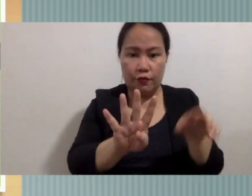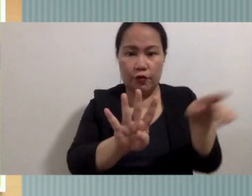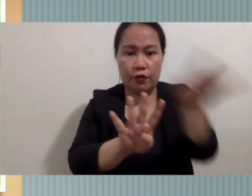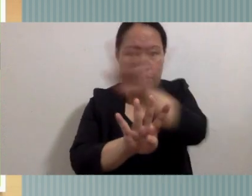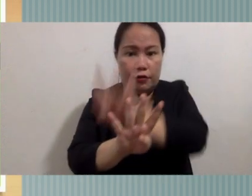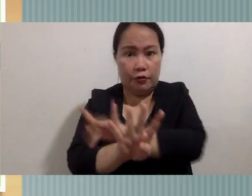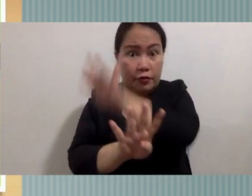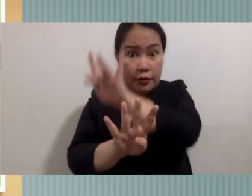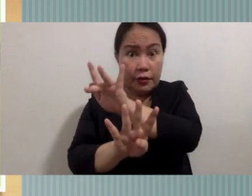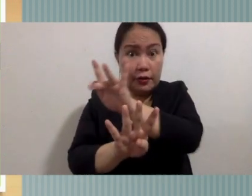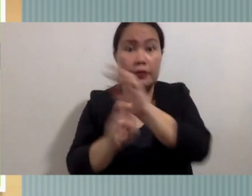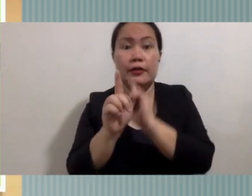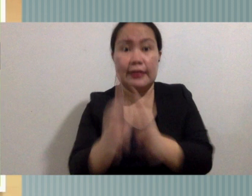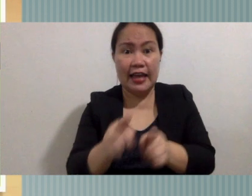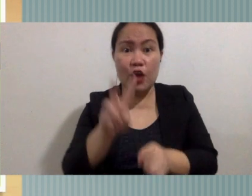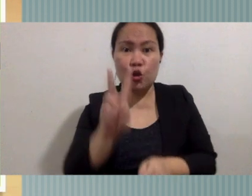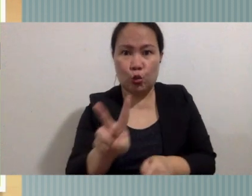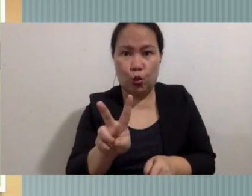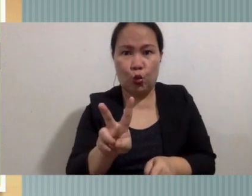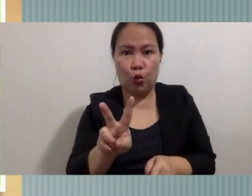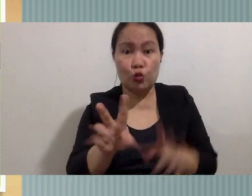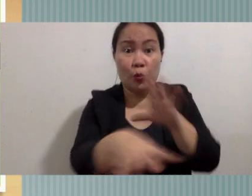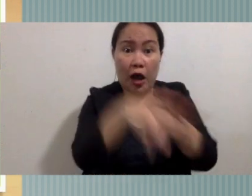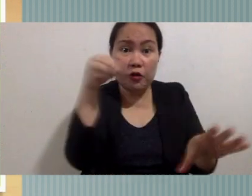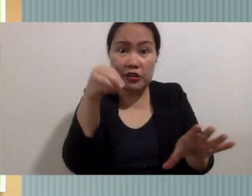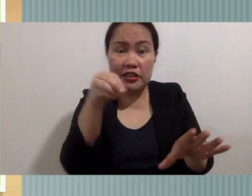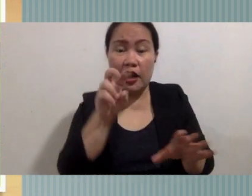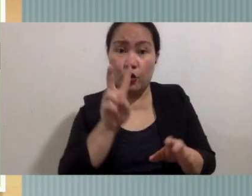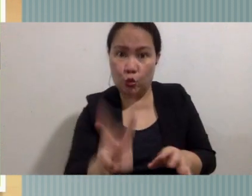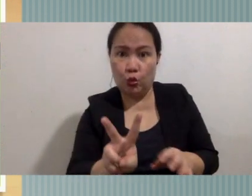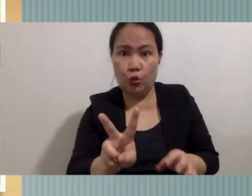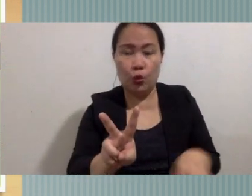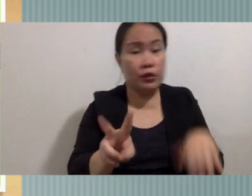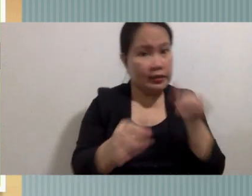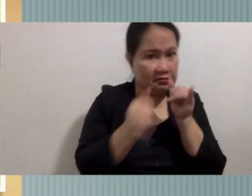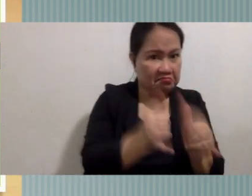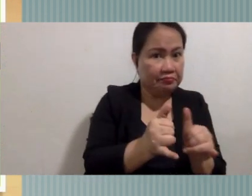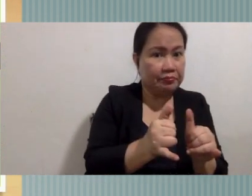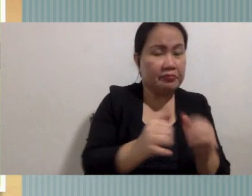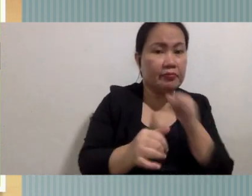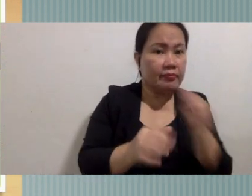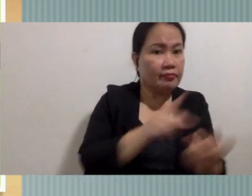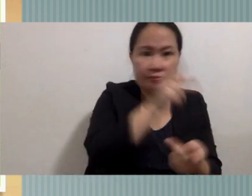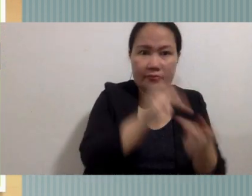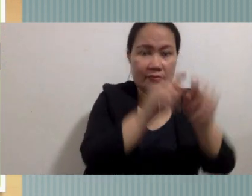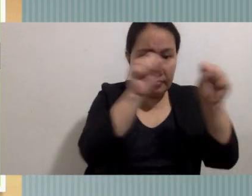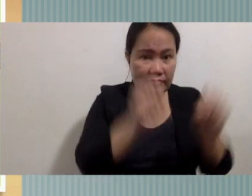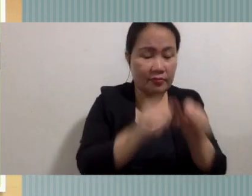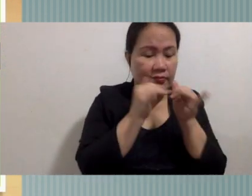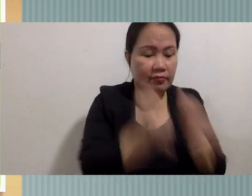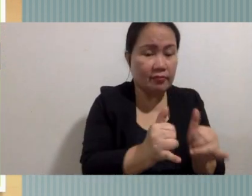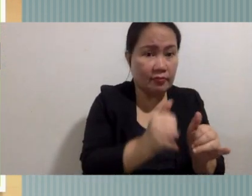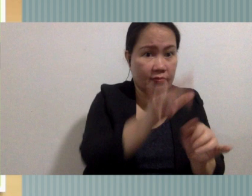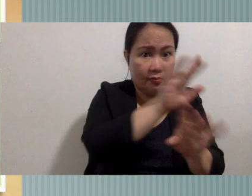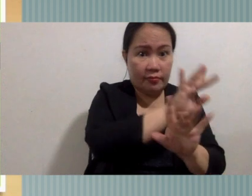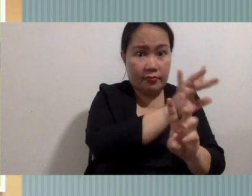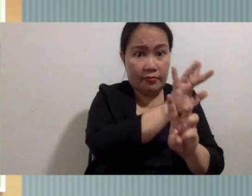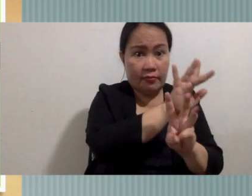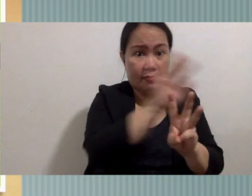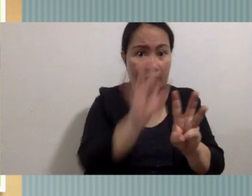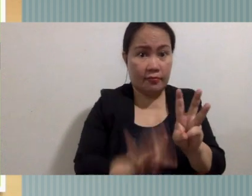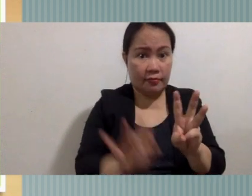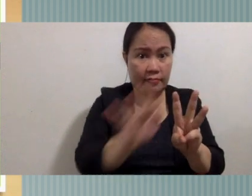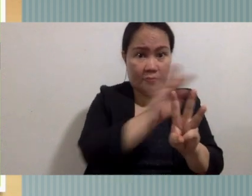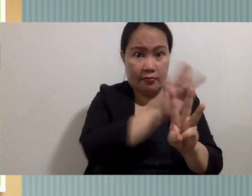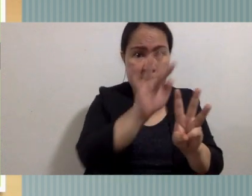4 times 6. And 4 is a perfect square, that is 2. And then si 6 not, so nandun